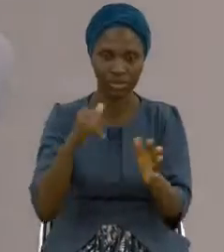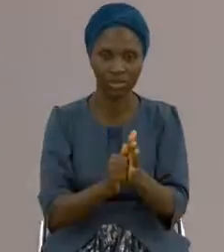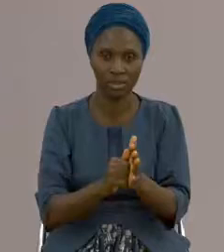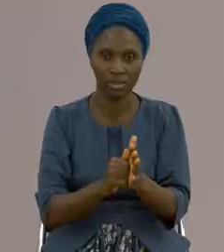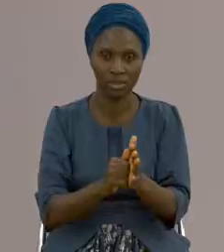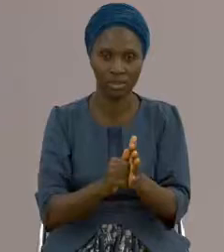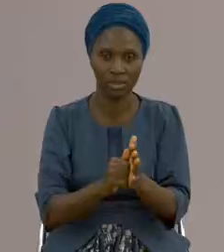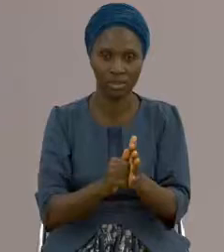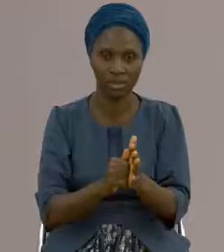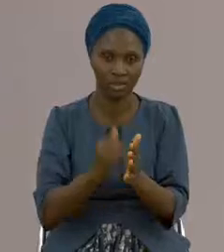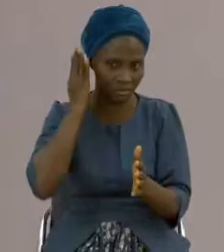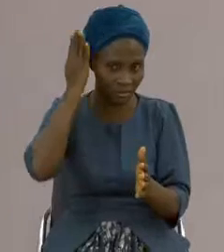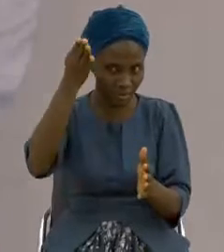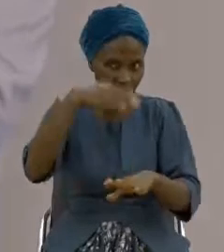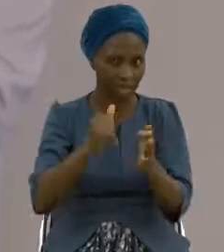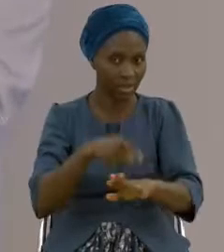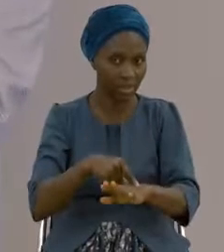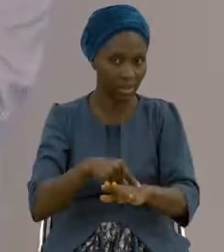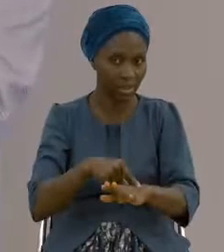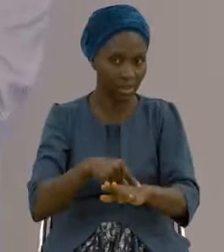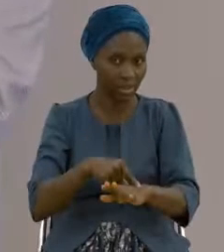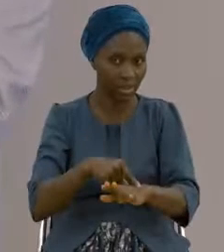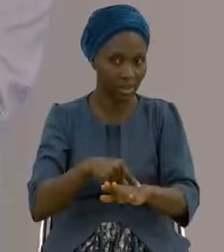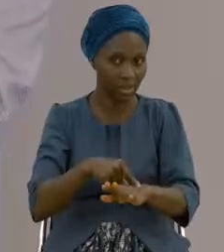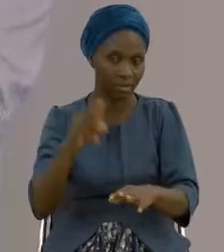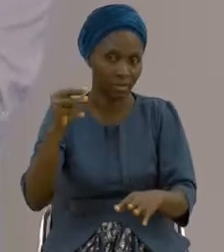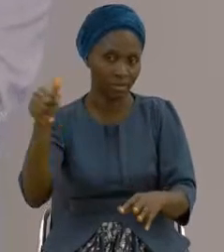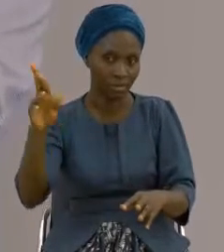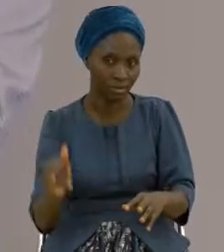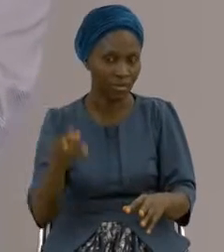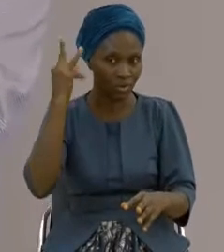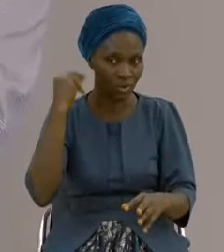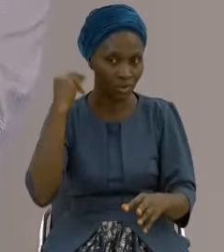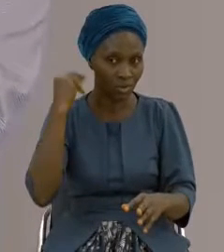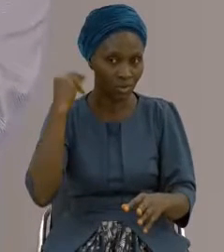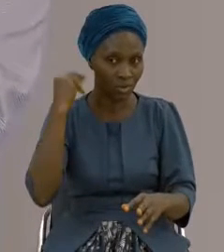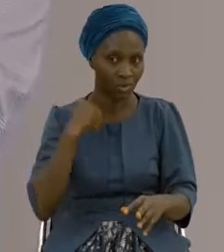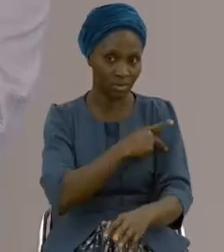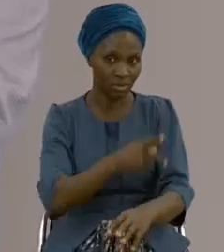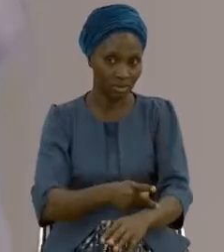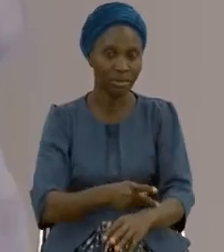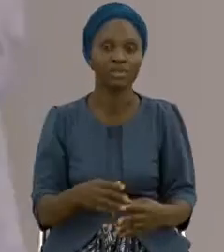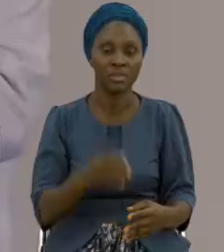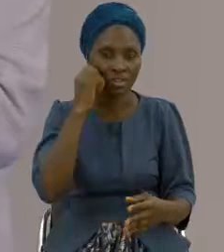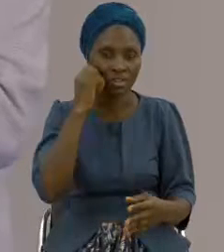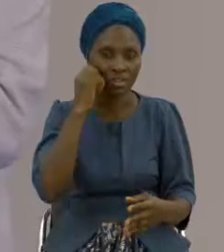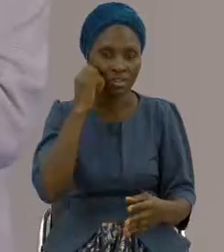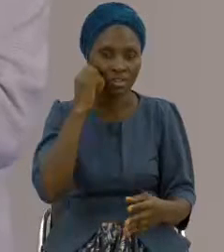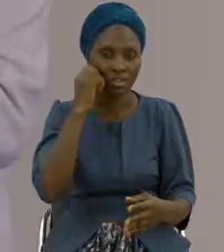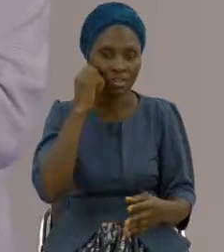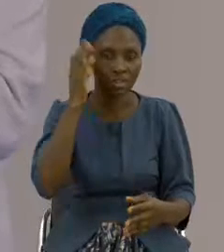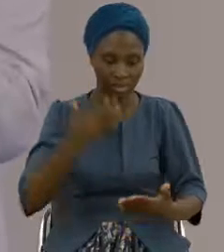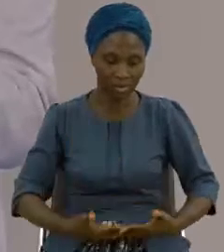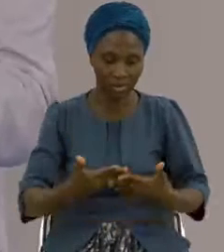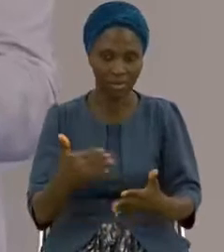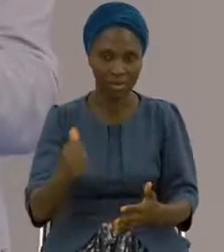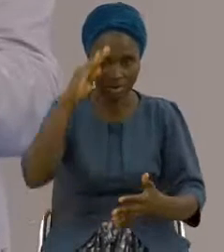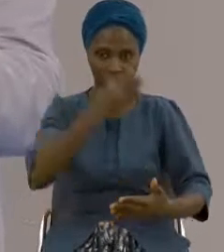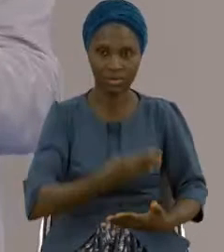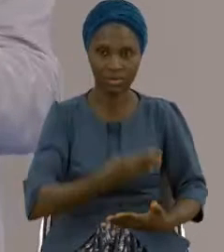pregnant. She shall bring forth a son, and thou shalt call